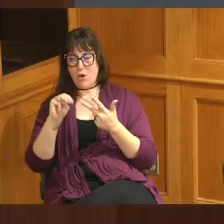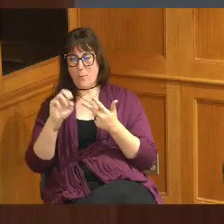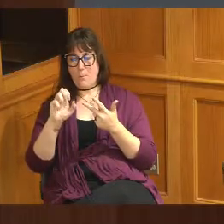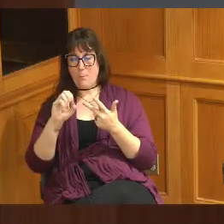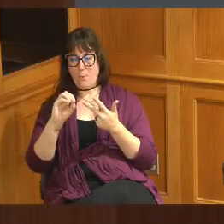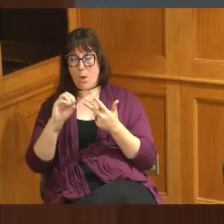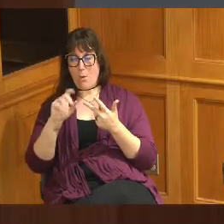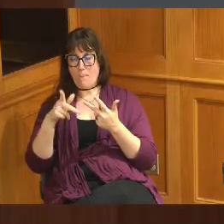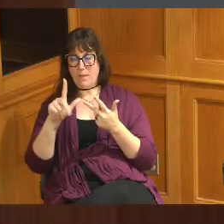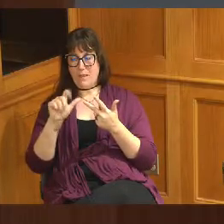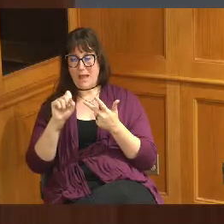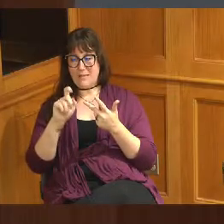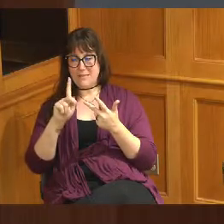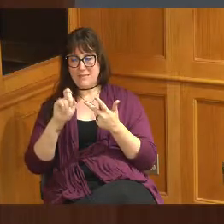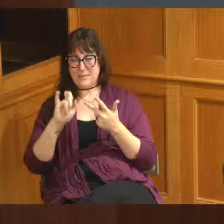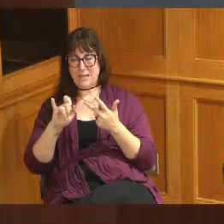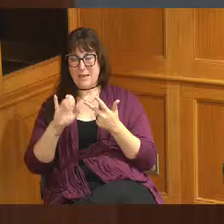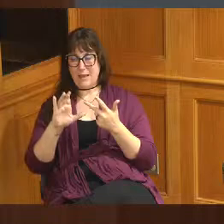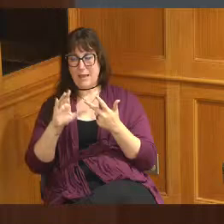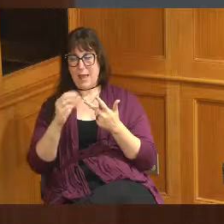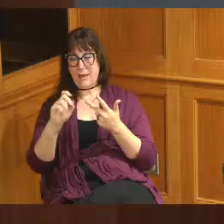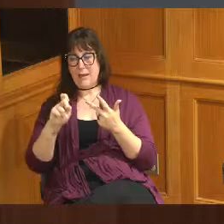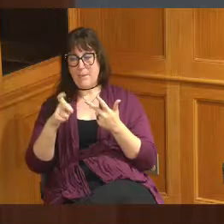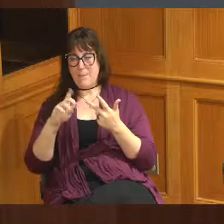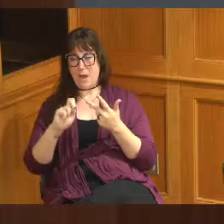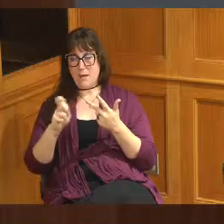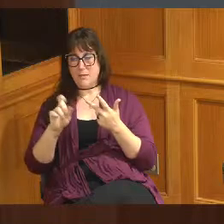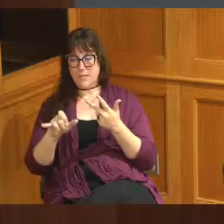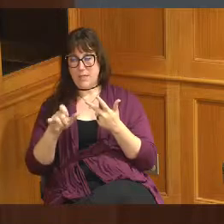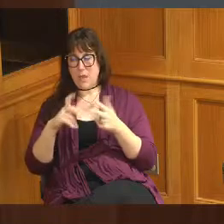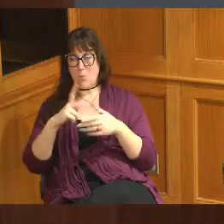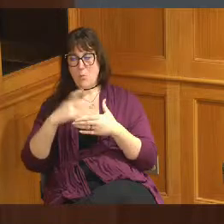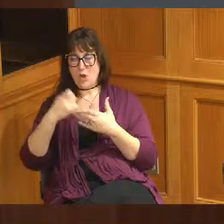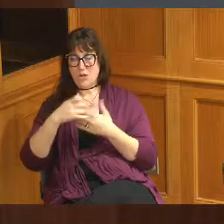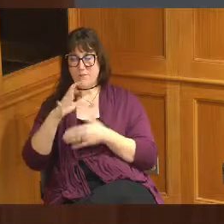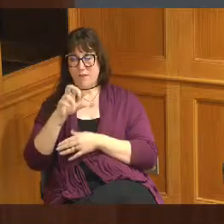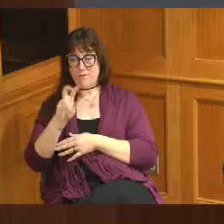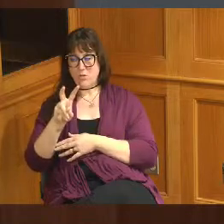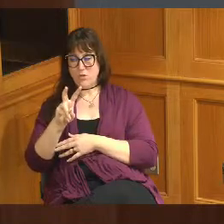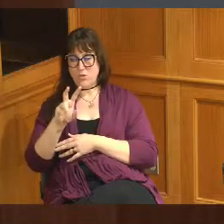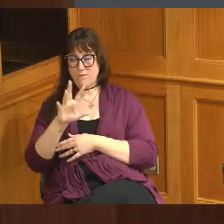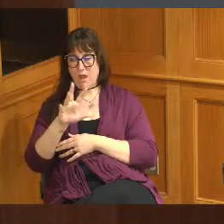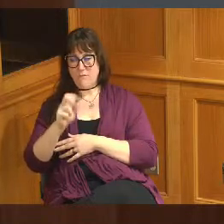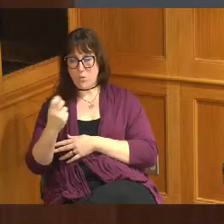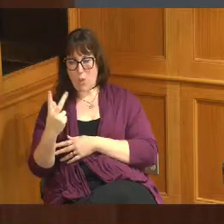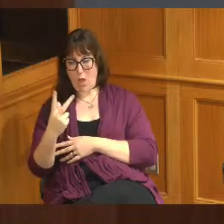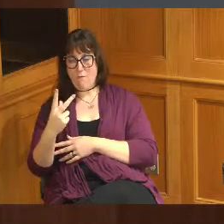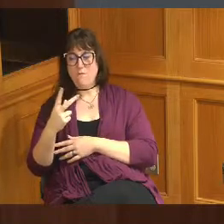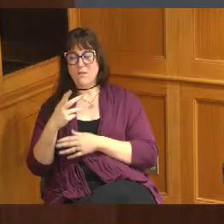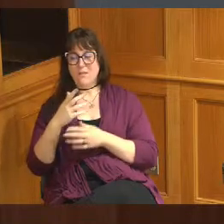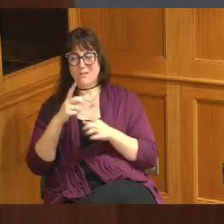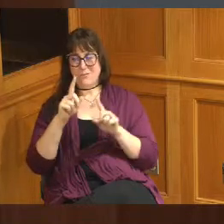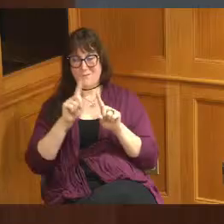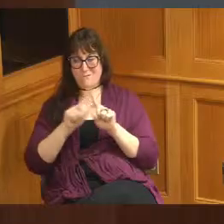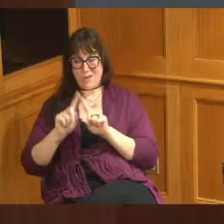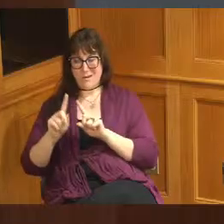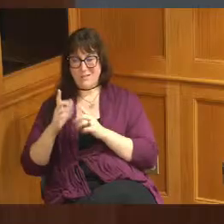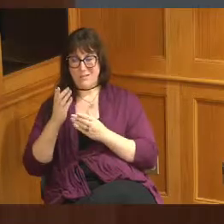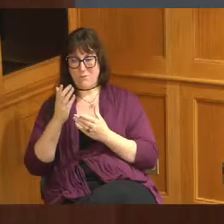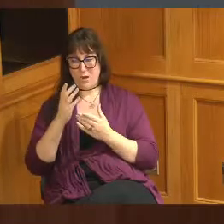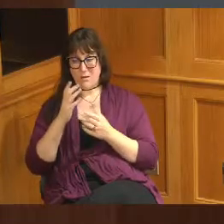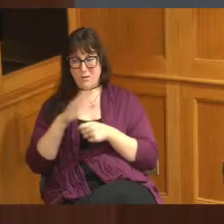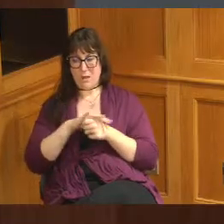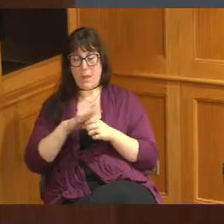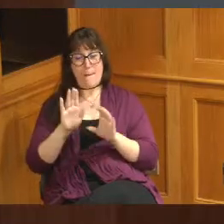epoxy paint striping program, Project 502-512 in various townships through the county. Bids were opened on